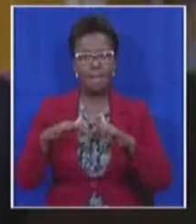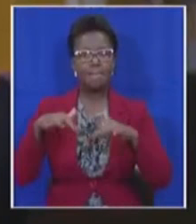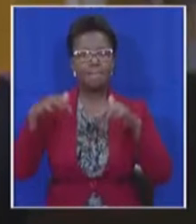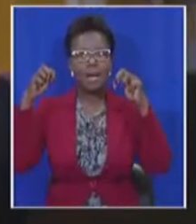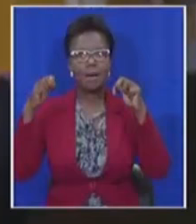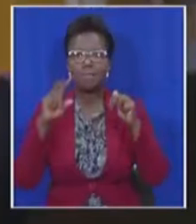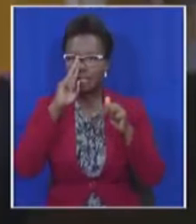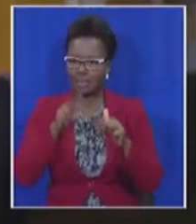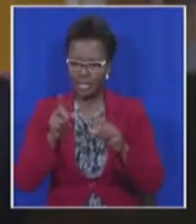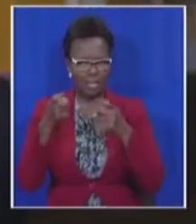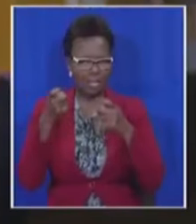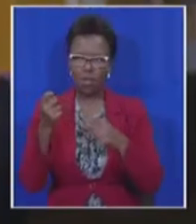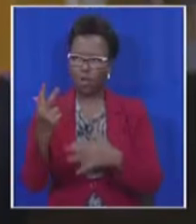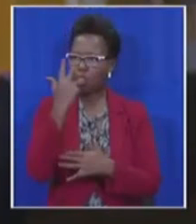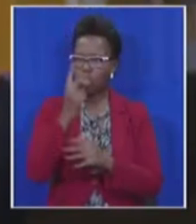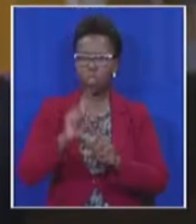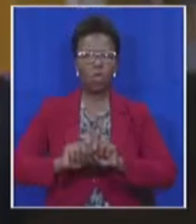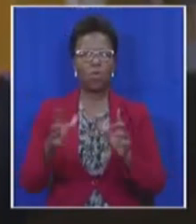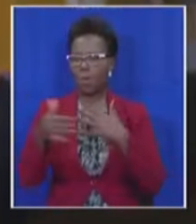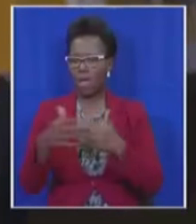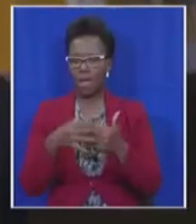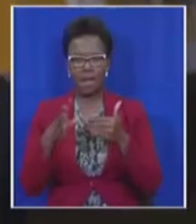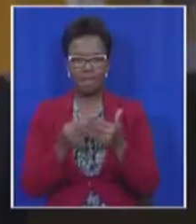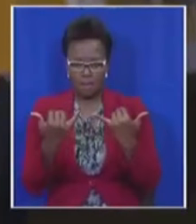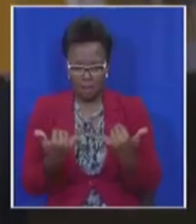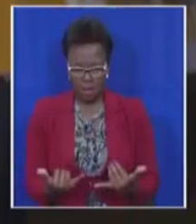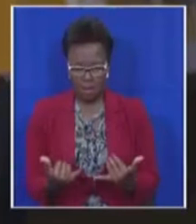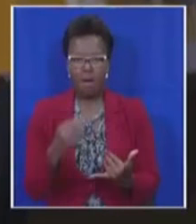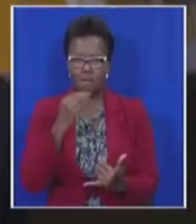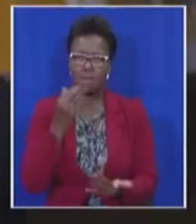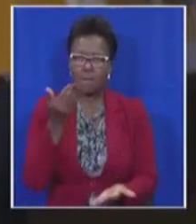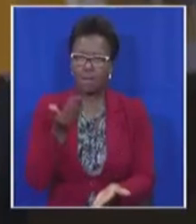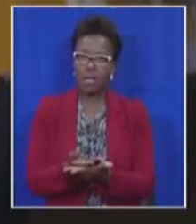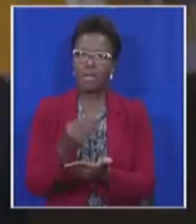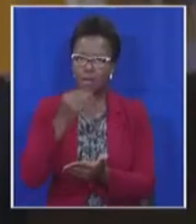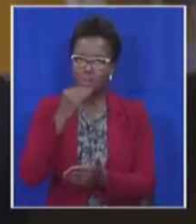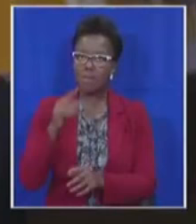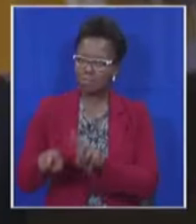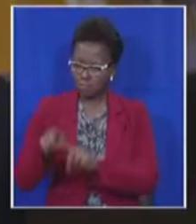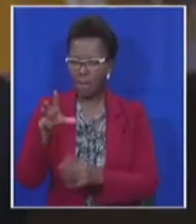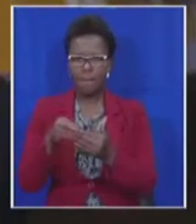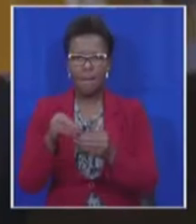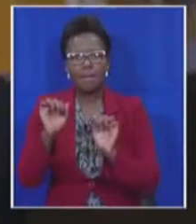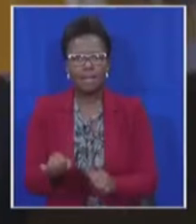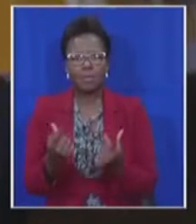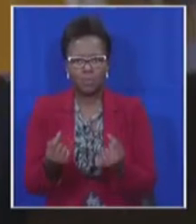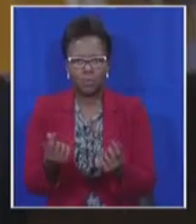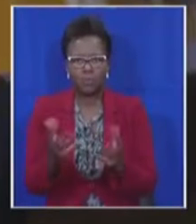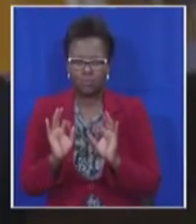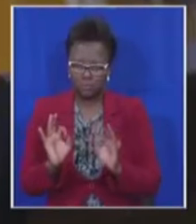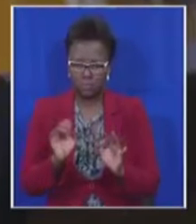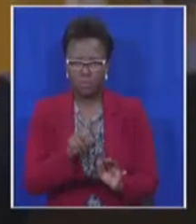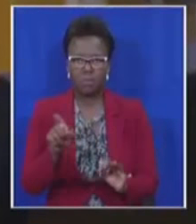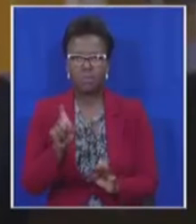officer cannot be undermined by any member, and you have the unfettered discretion of basically setting the matter right. I